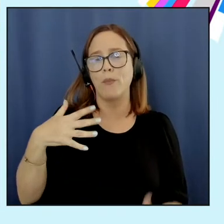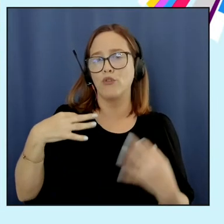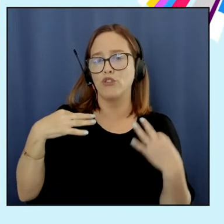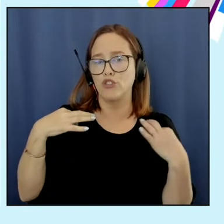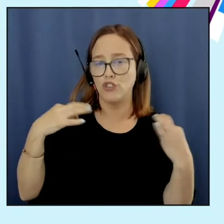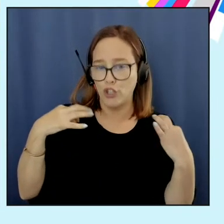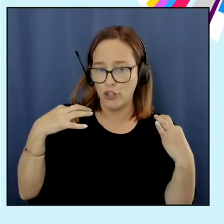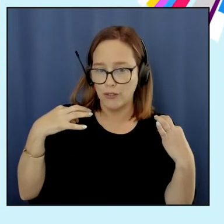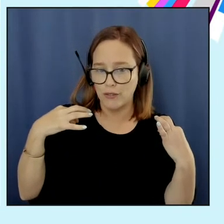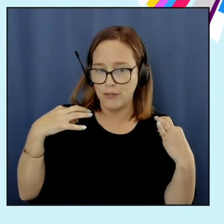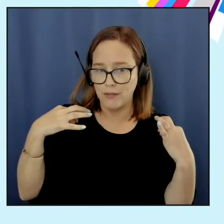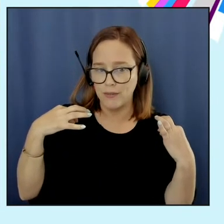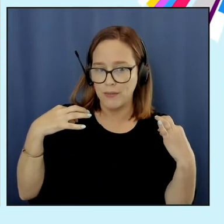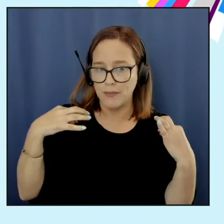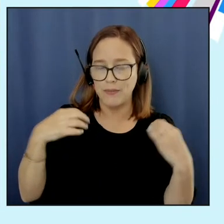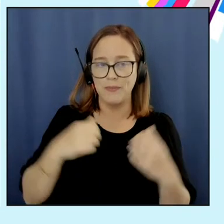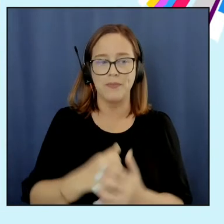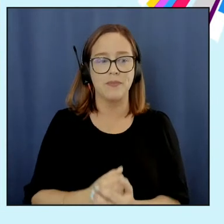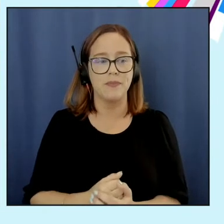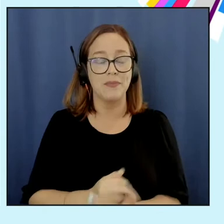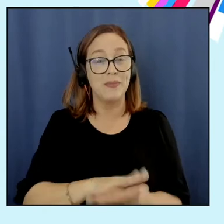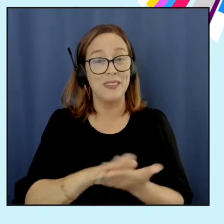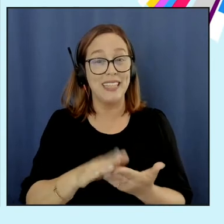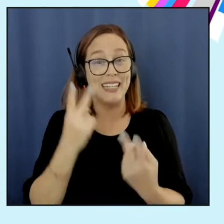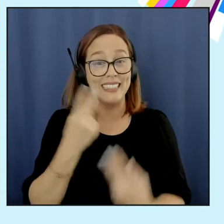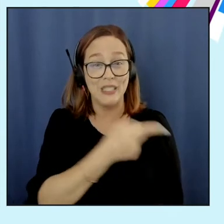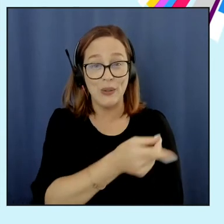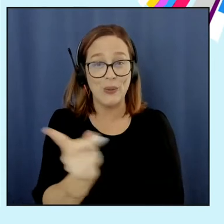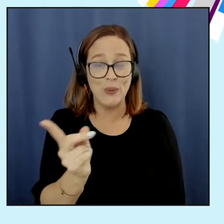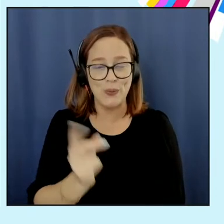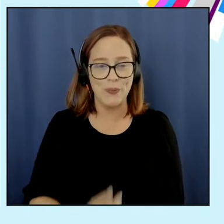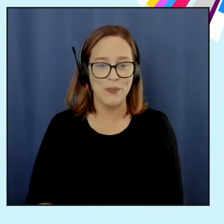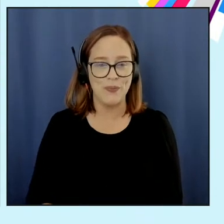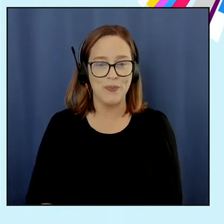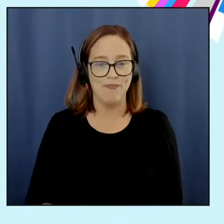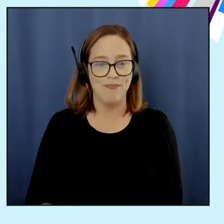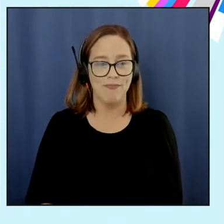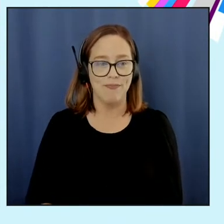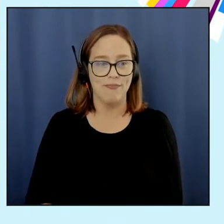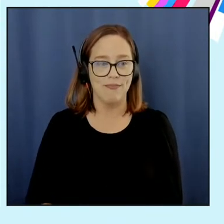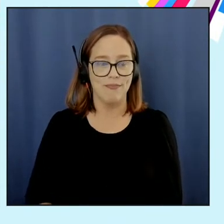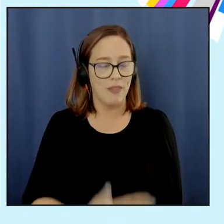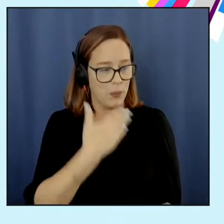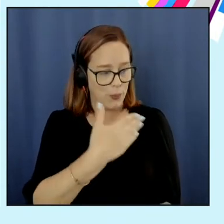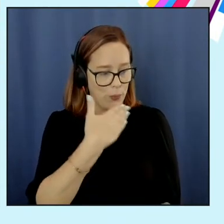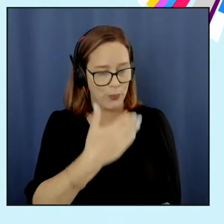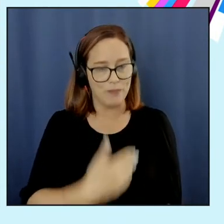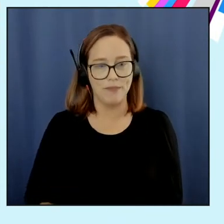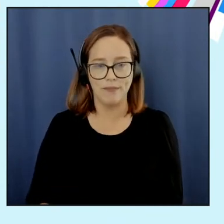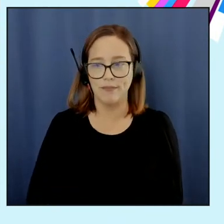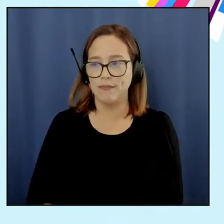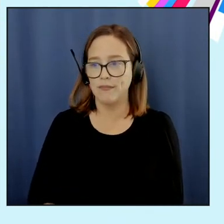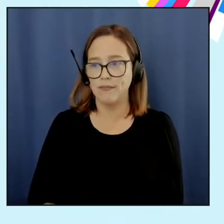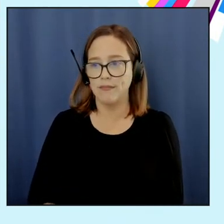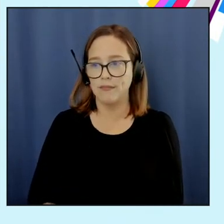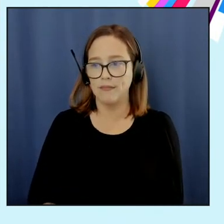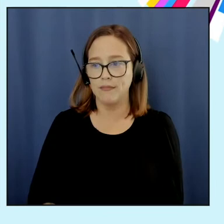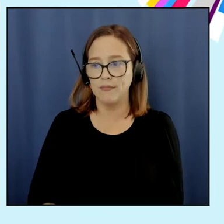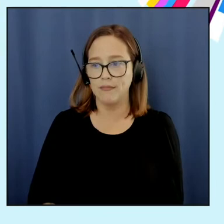in this amazing space. So nice to see all of you. Thank you. Gerchatin.